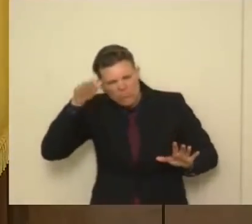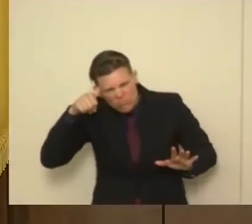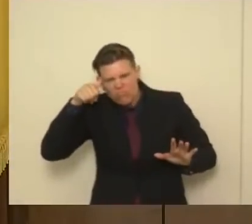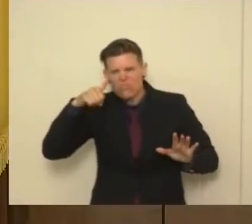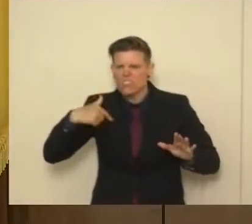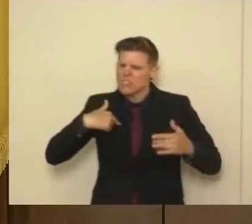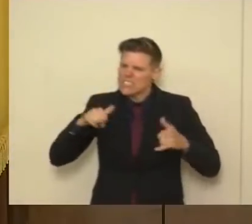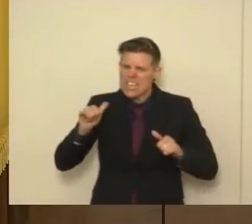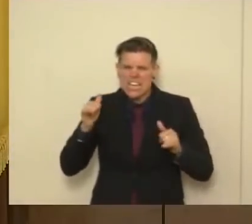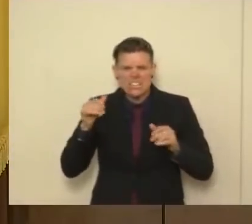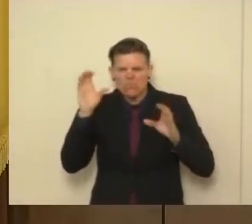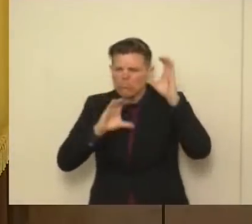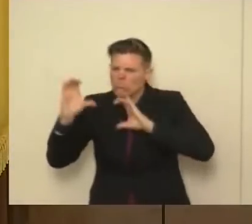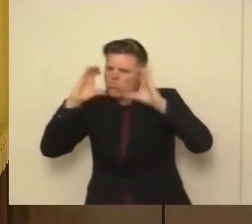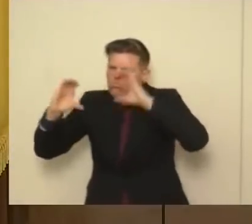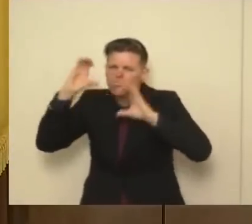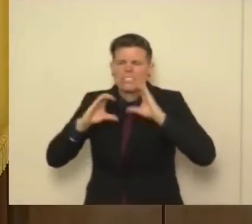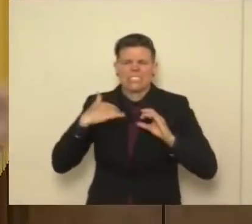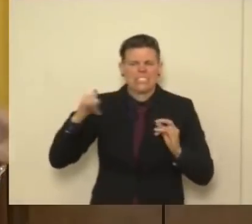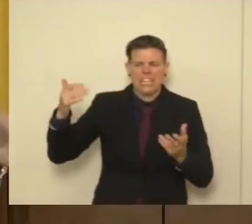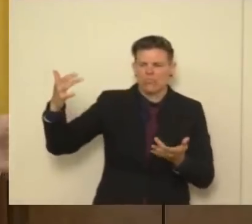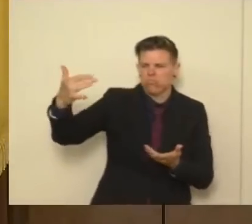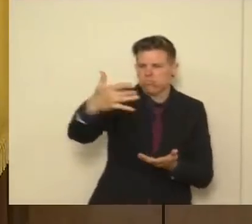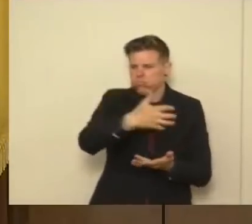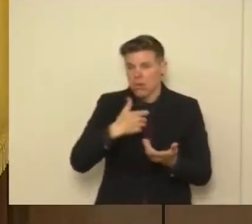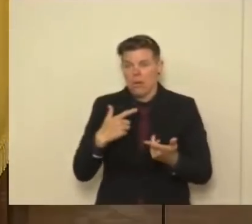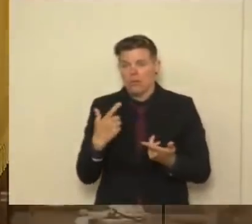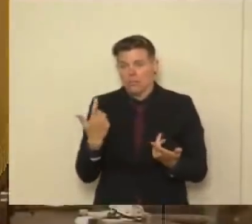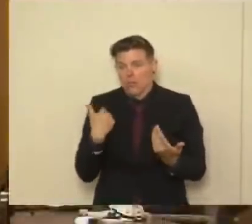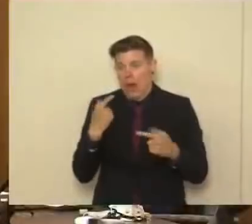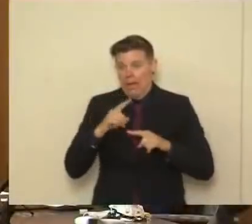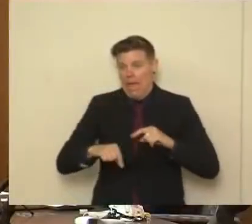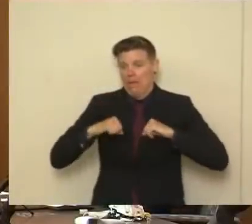been. Otherwise, I can't protect New Mexicans. Dr. Grace.